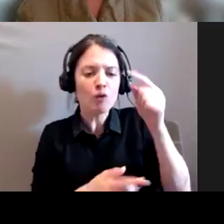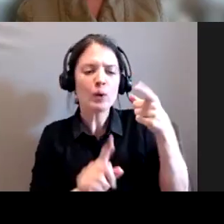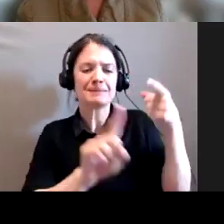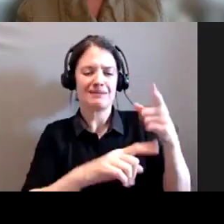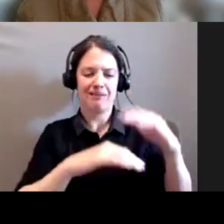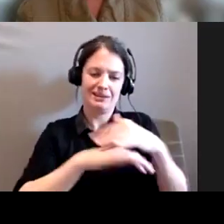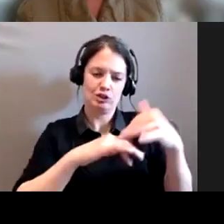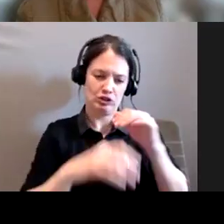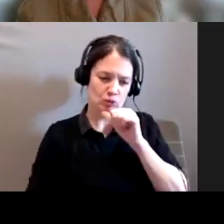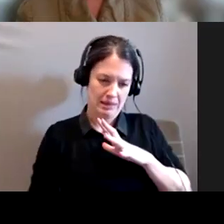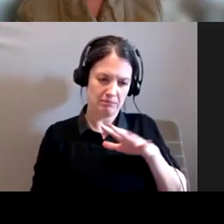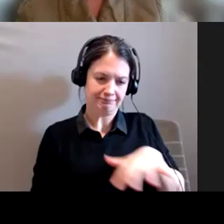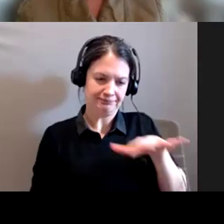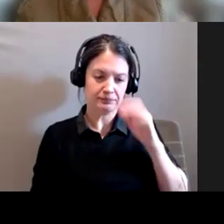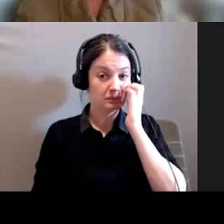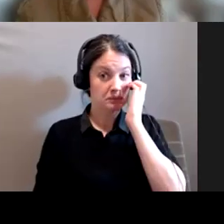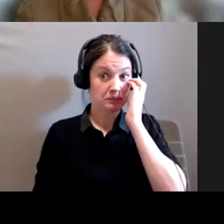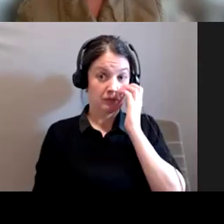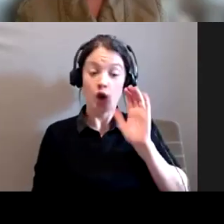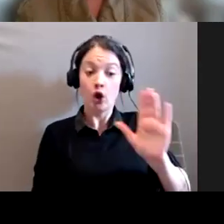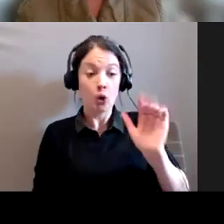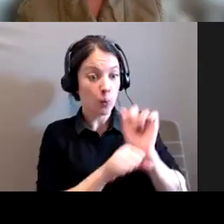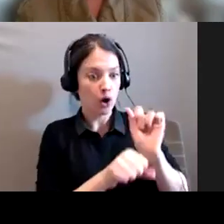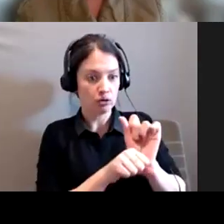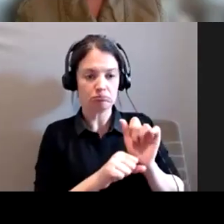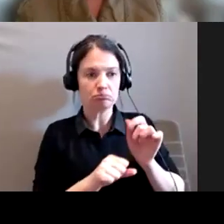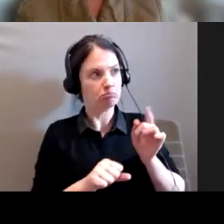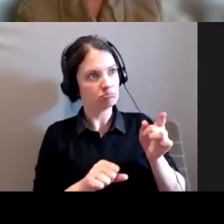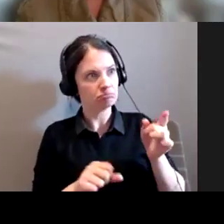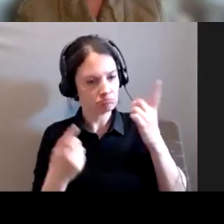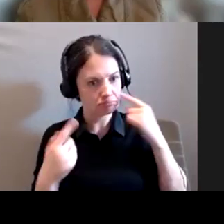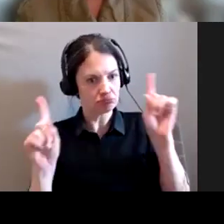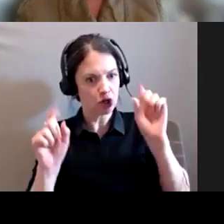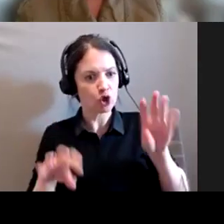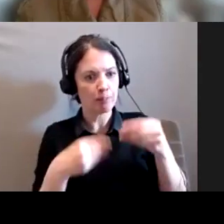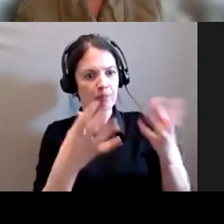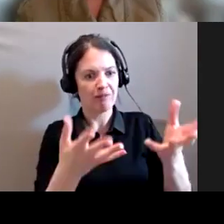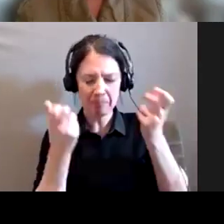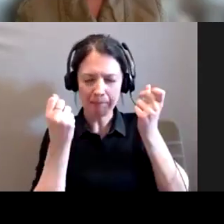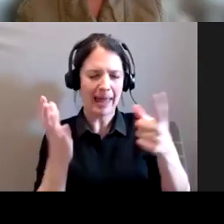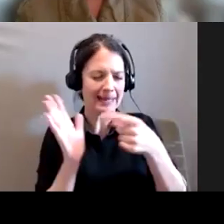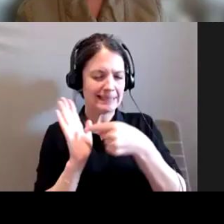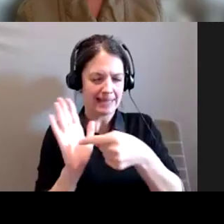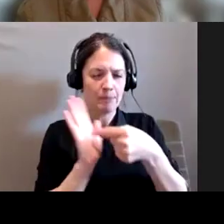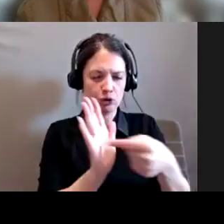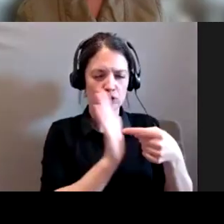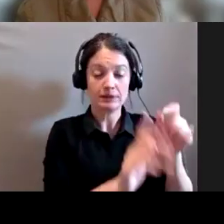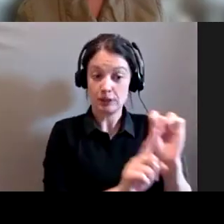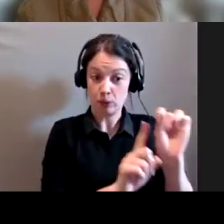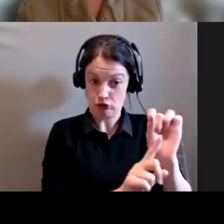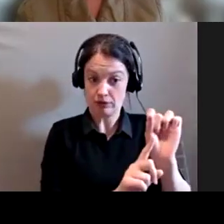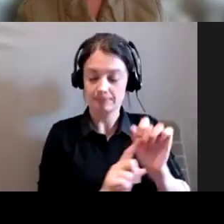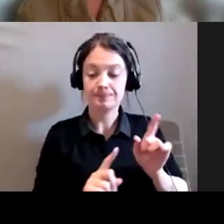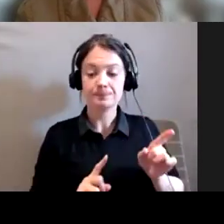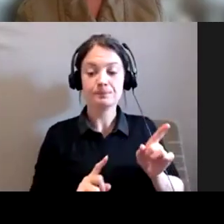course, she was able to and would be able to provide plenty of examples of situations where